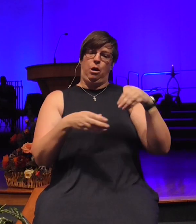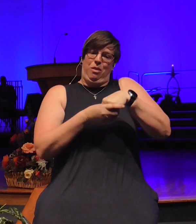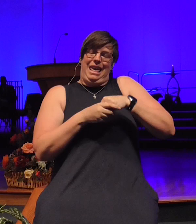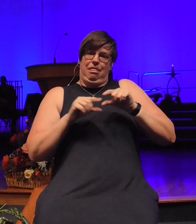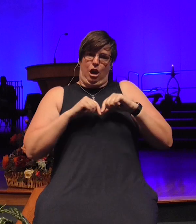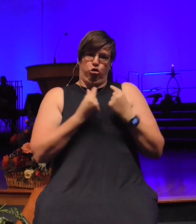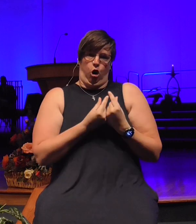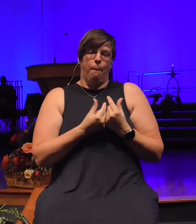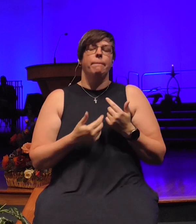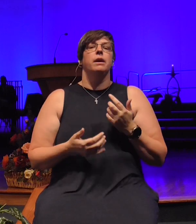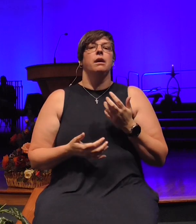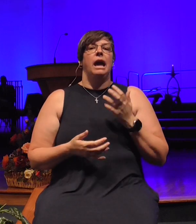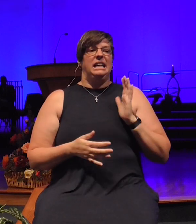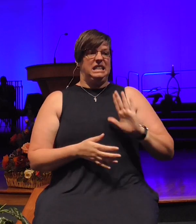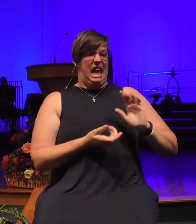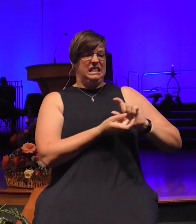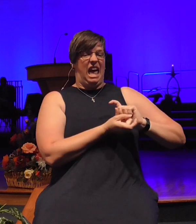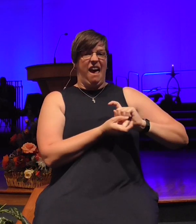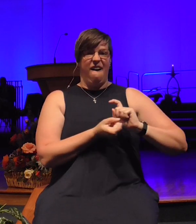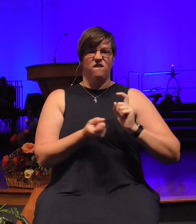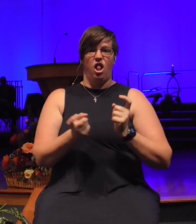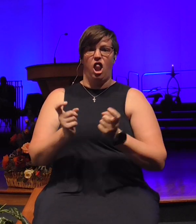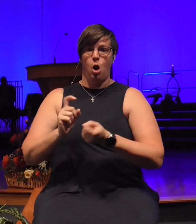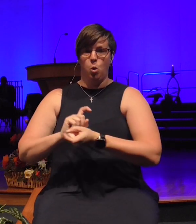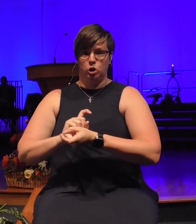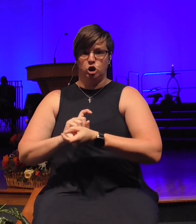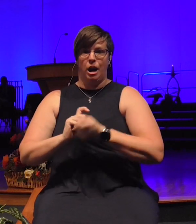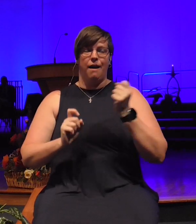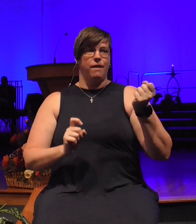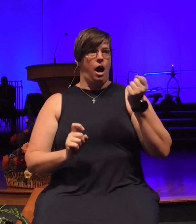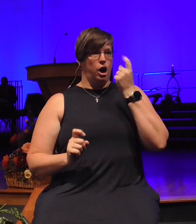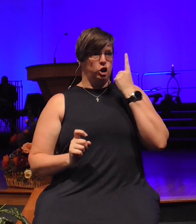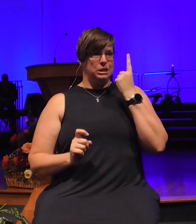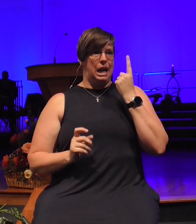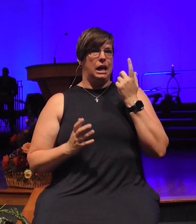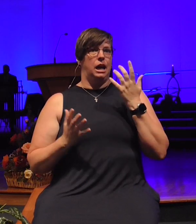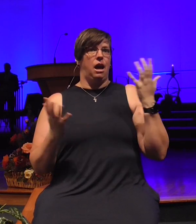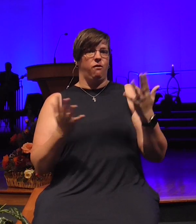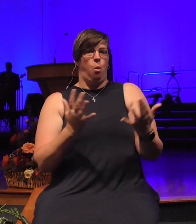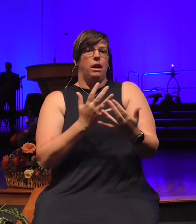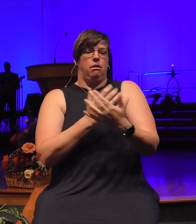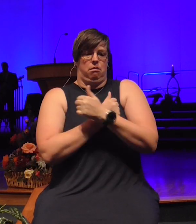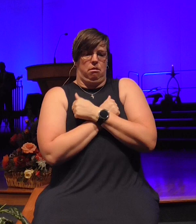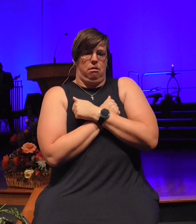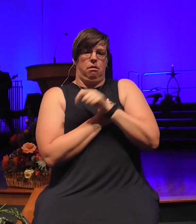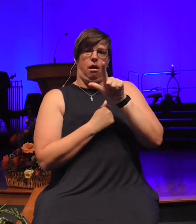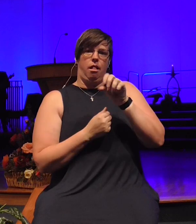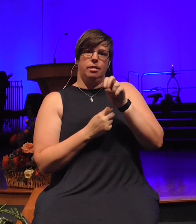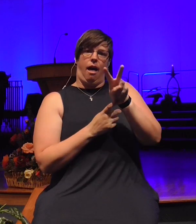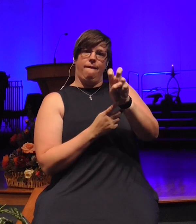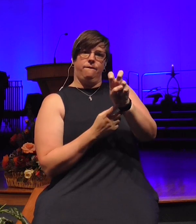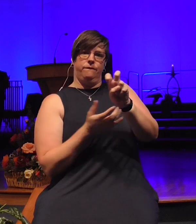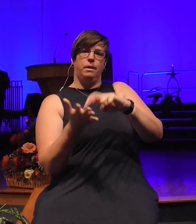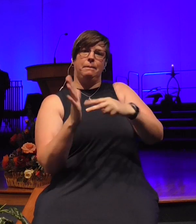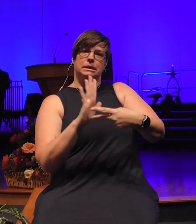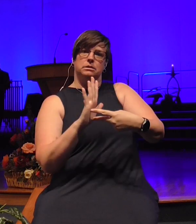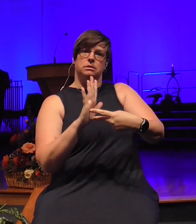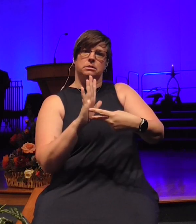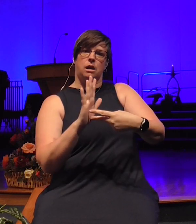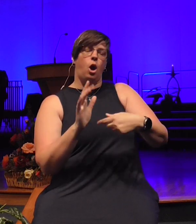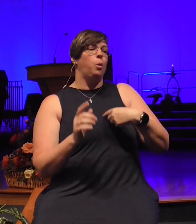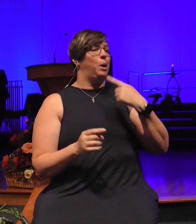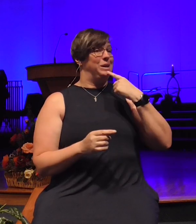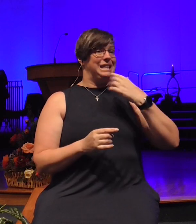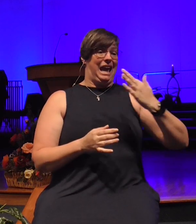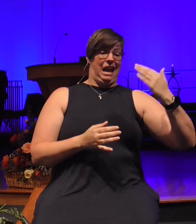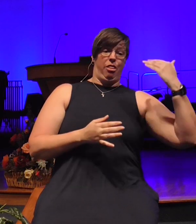the Beatles is all about his evolution of his understanding of what love is. And we might say in